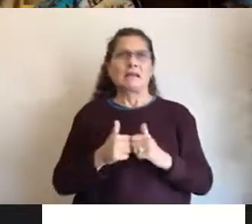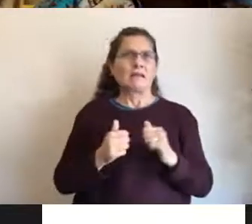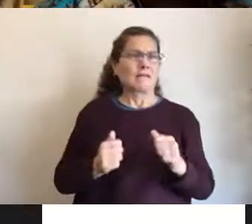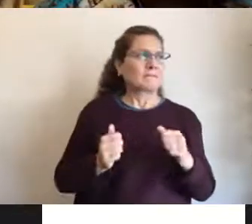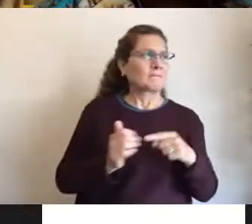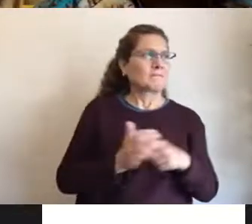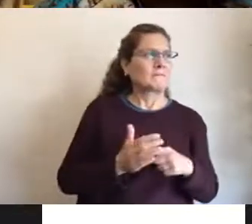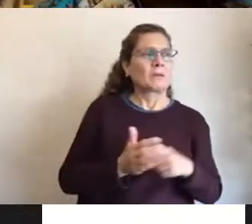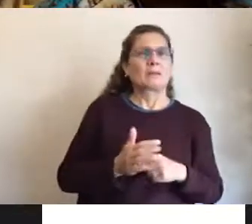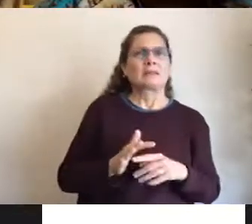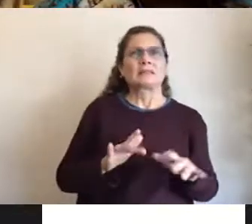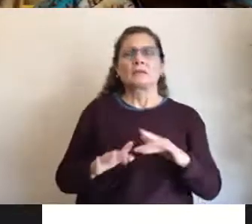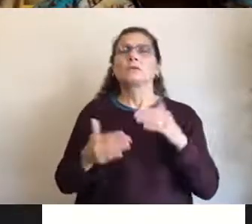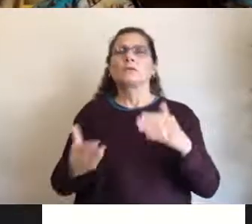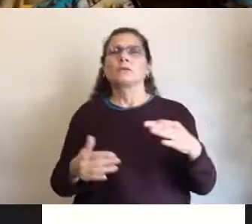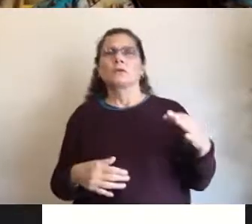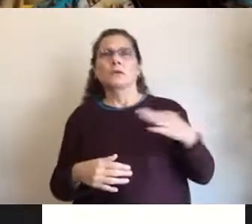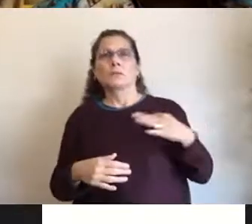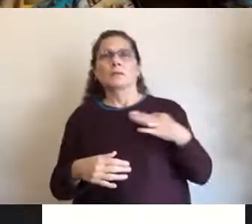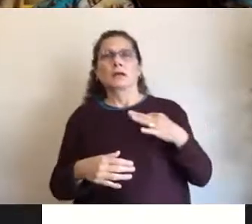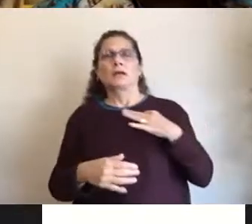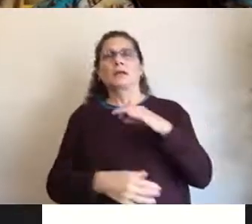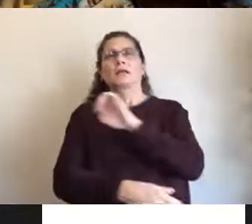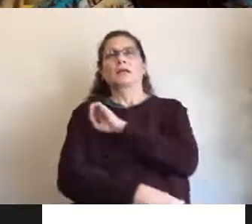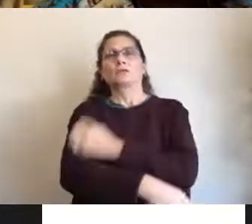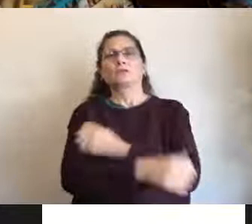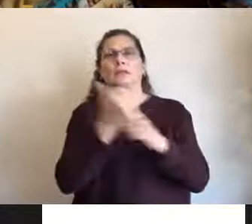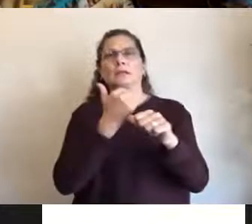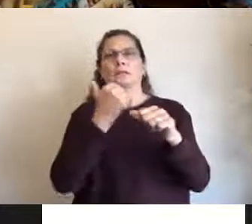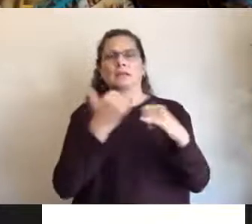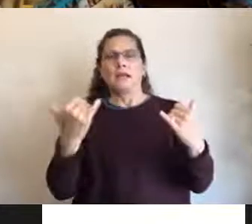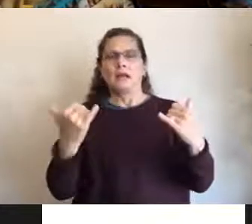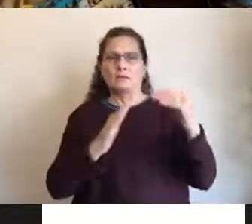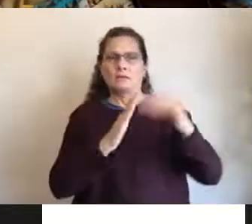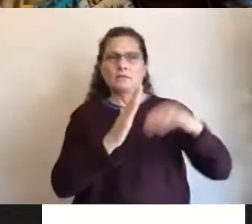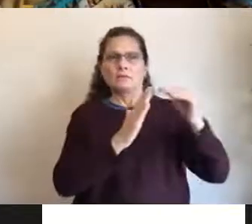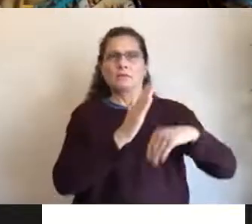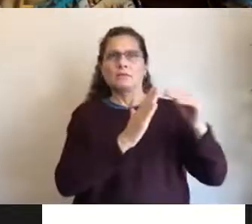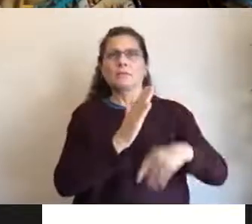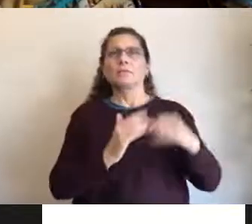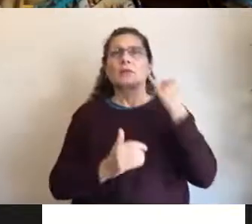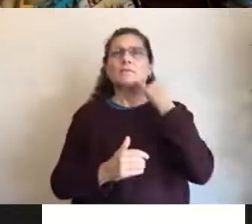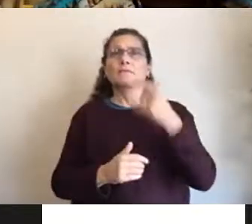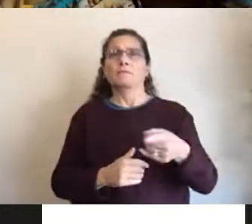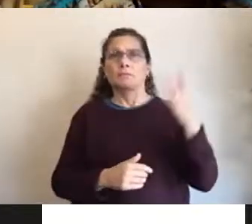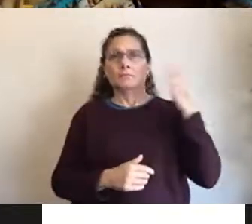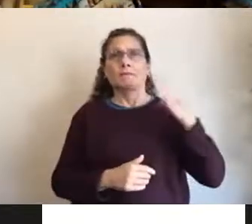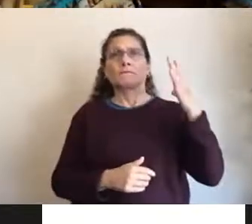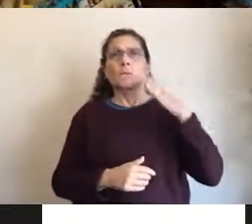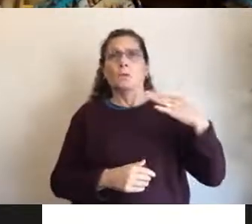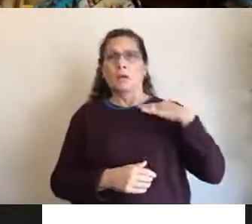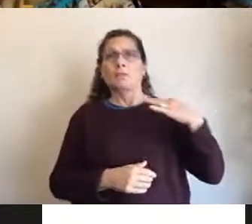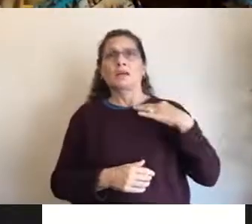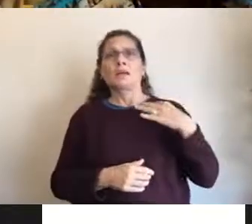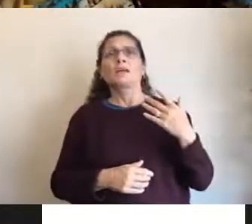income requirement have changed because of the pandemic. So even if you've previously applied and didn't qualify, I highly encourage you to